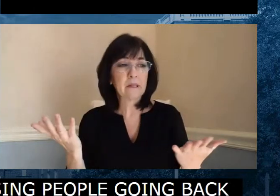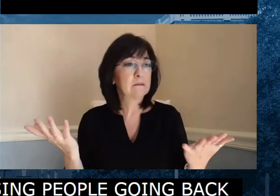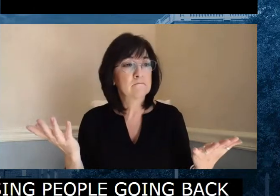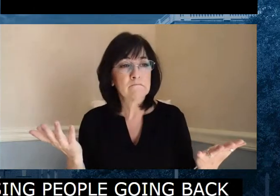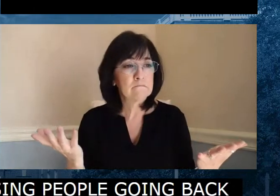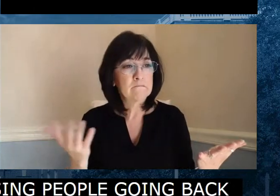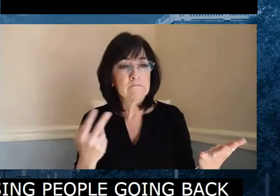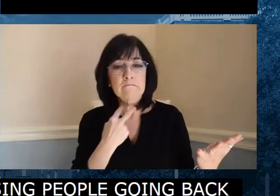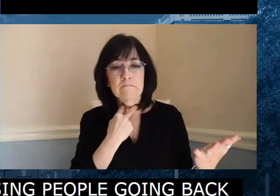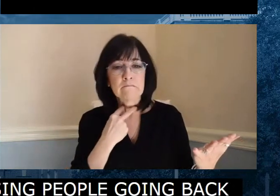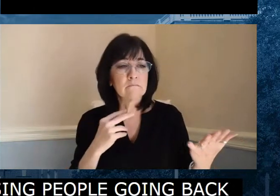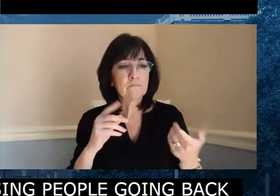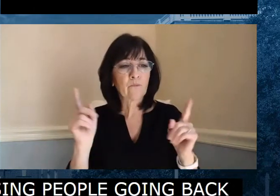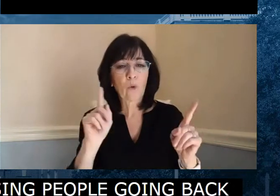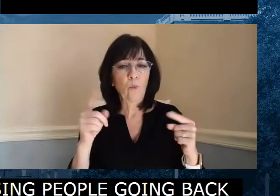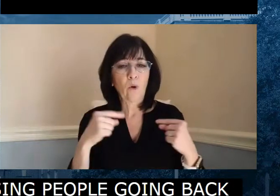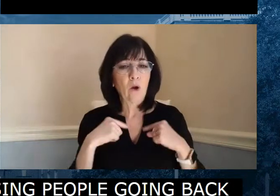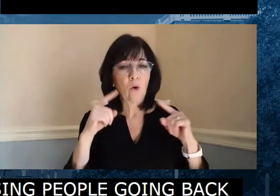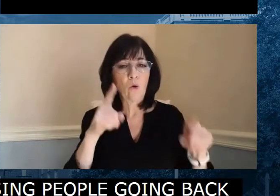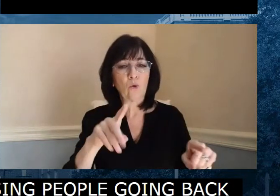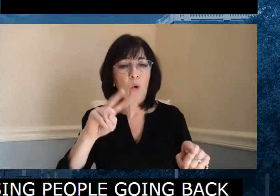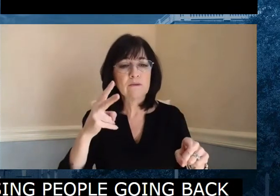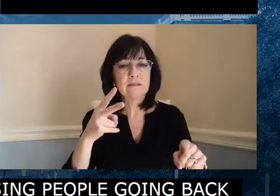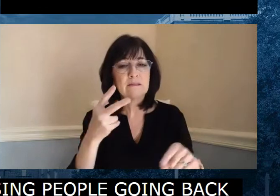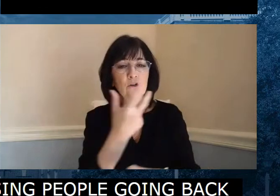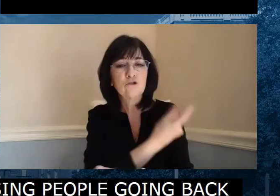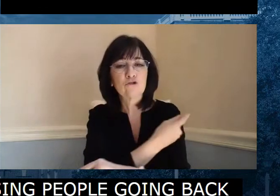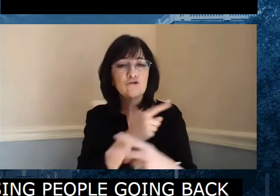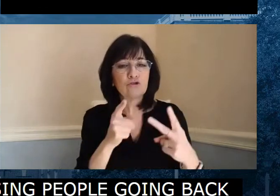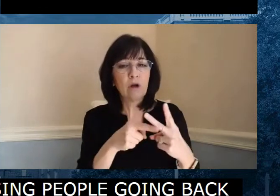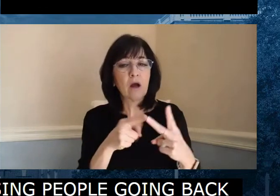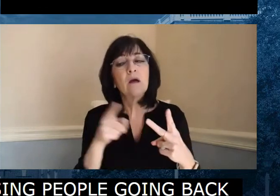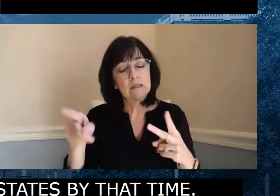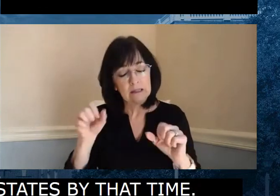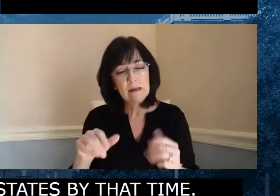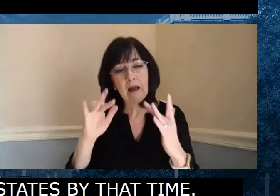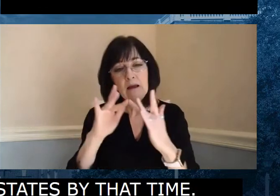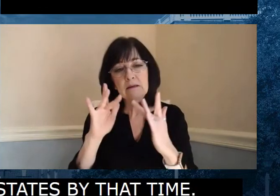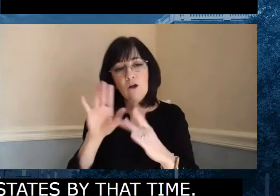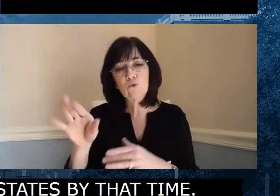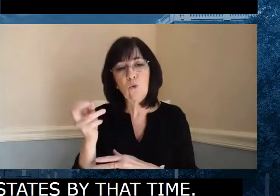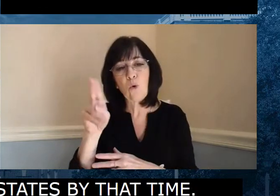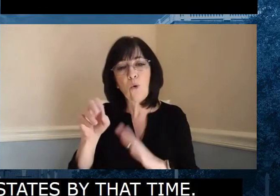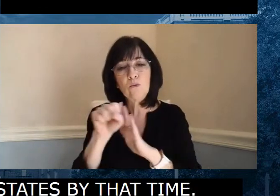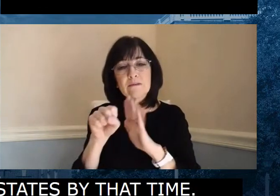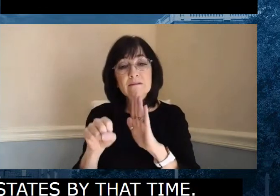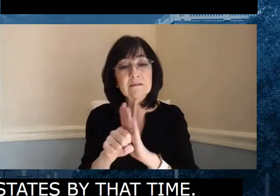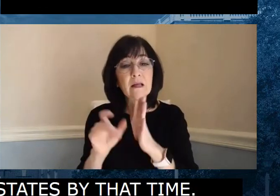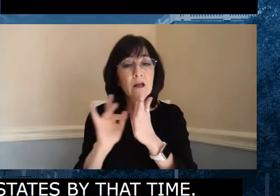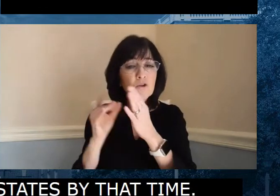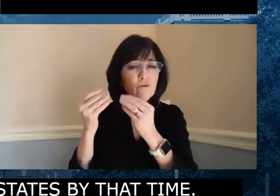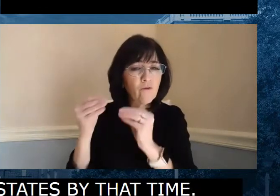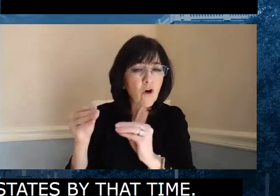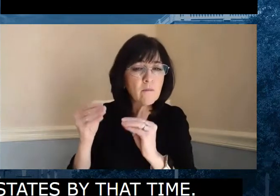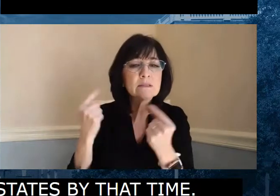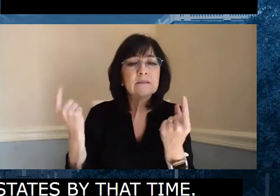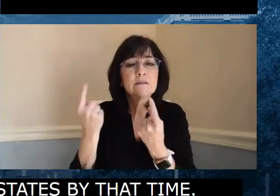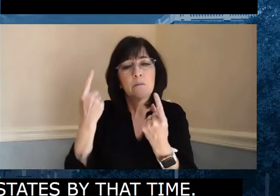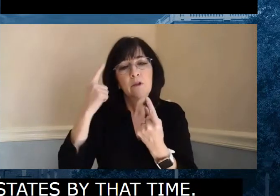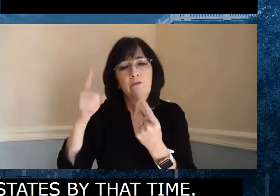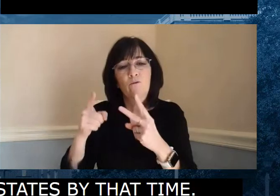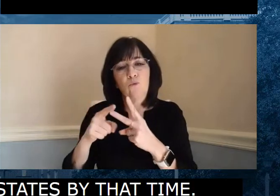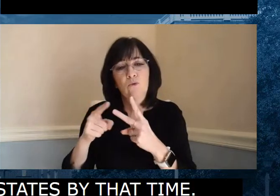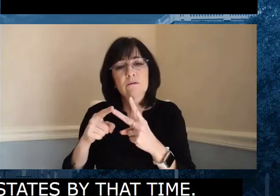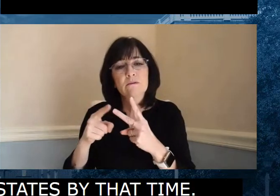they could look at pharmacies or other options in their states to secure and schedule that second dose. We did expand